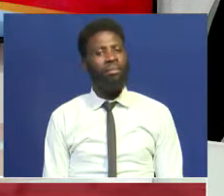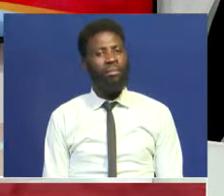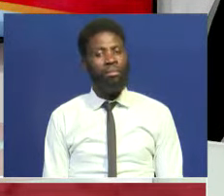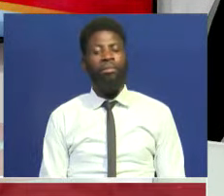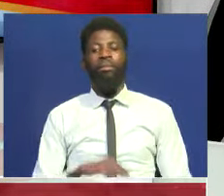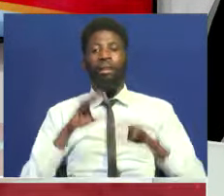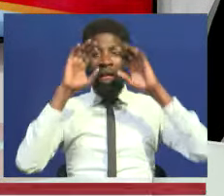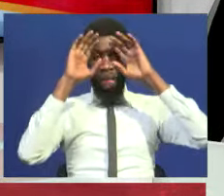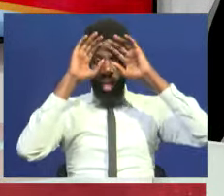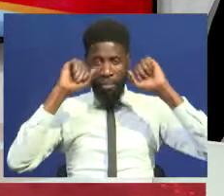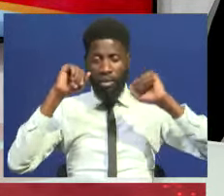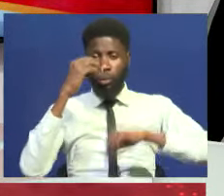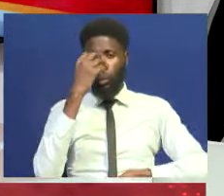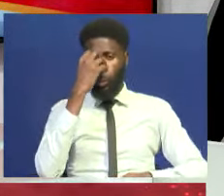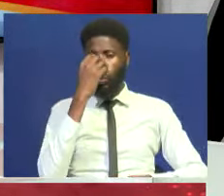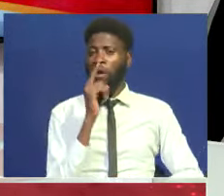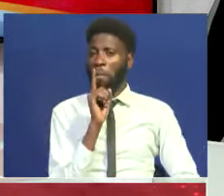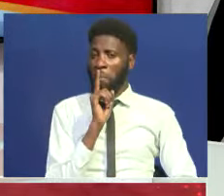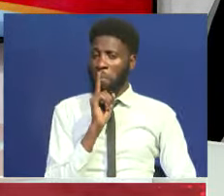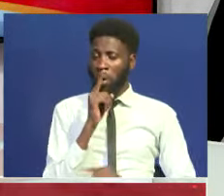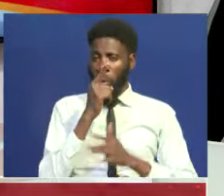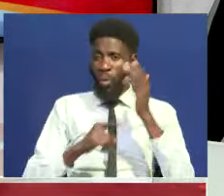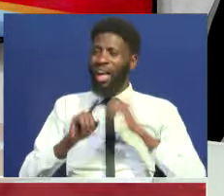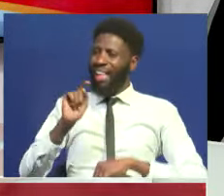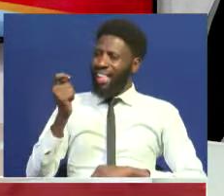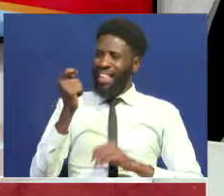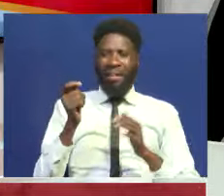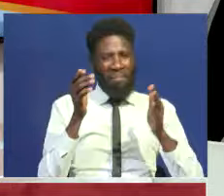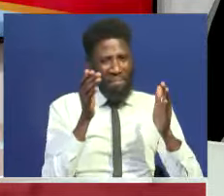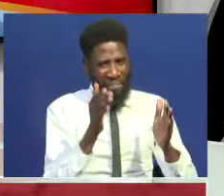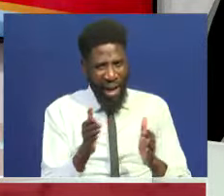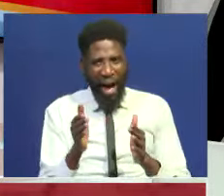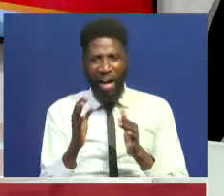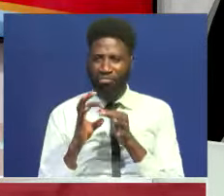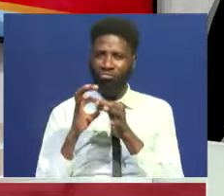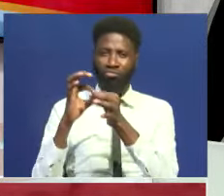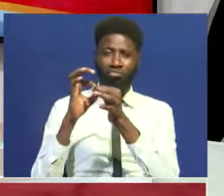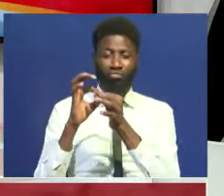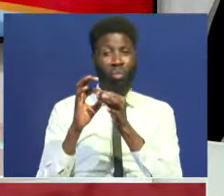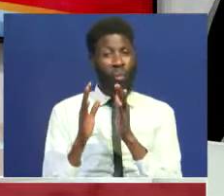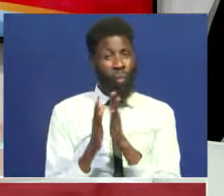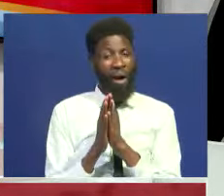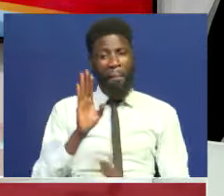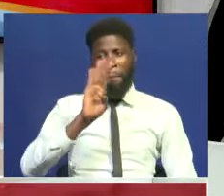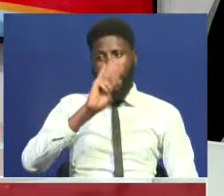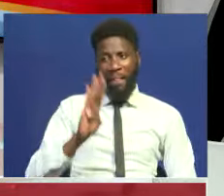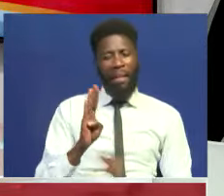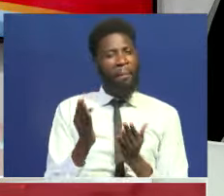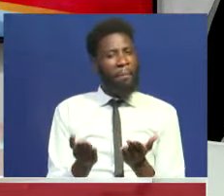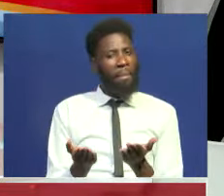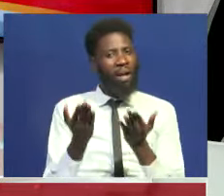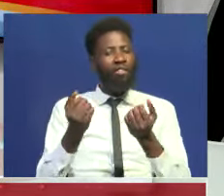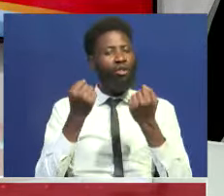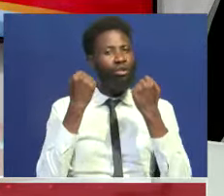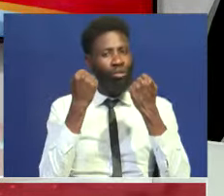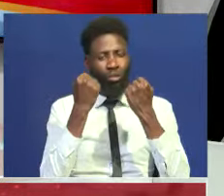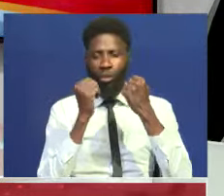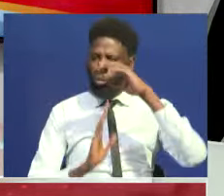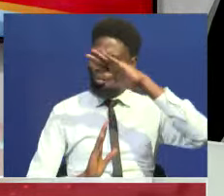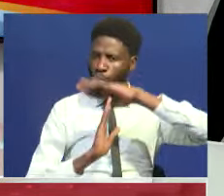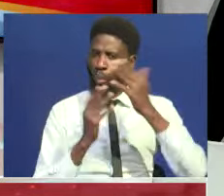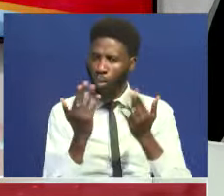President William Ruto says Kenya intends to strengthen its diplomatic relations with Brazil, more so in the fields